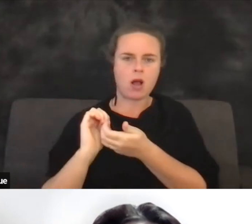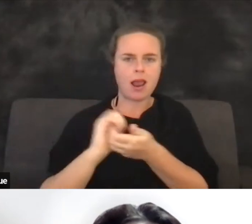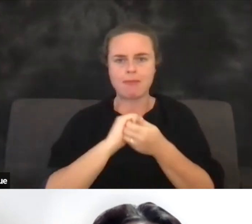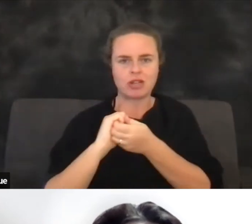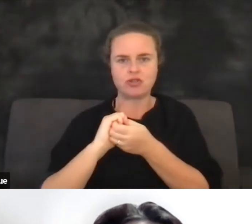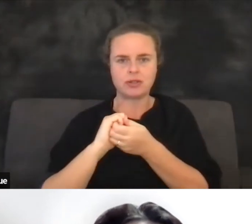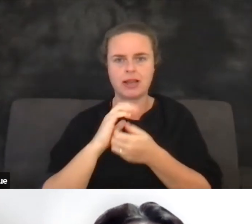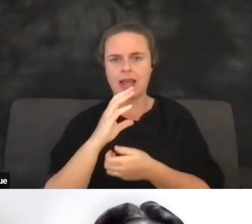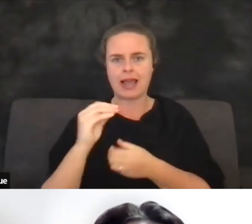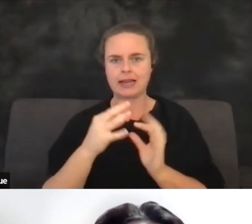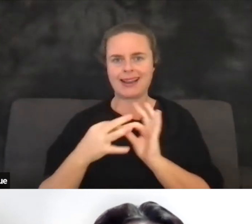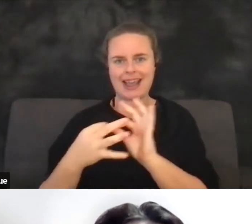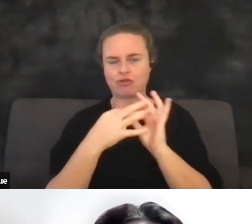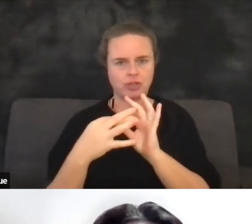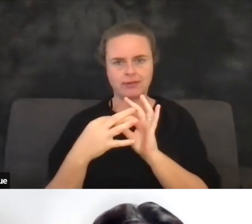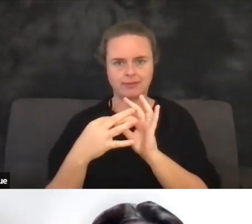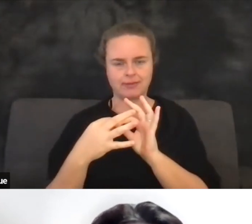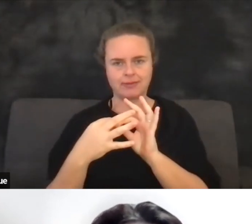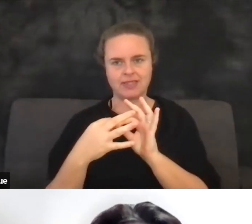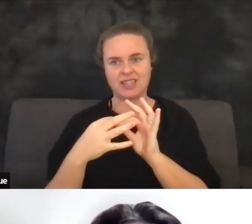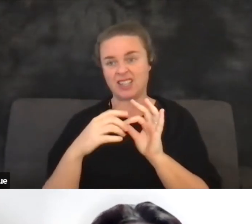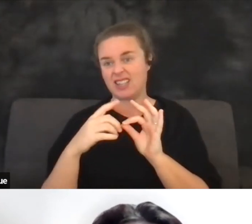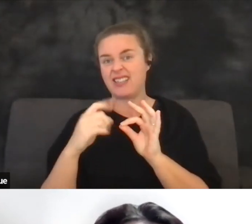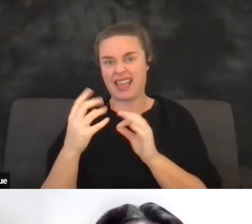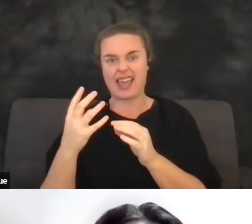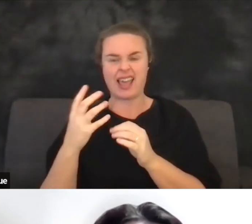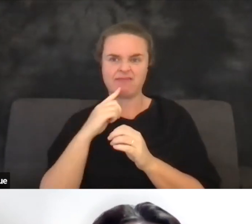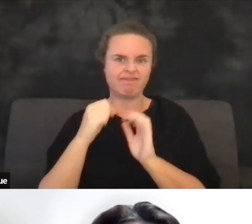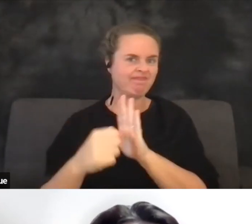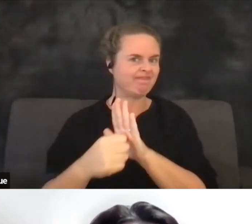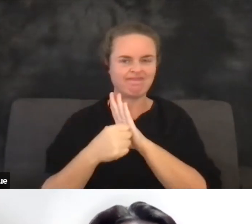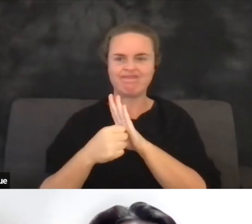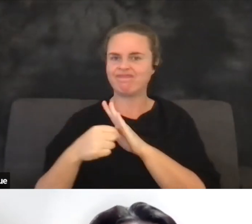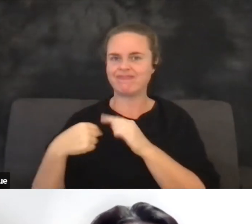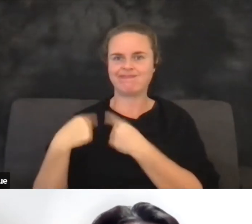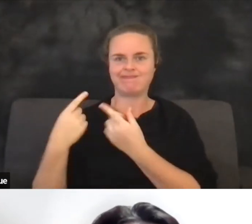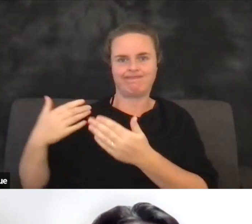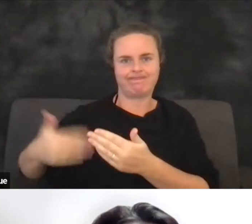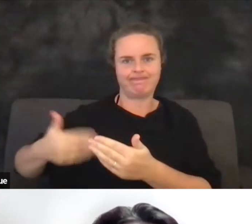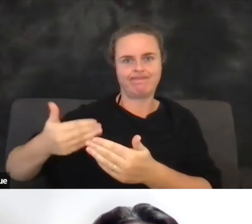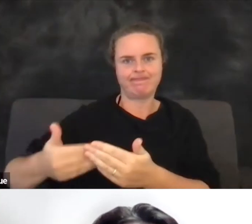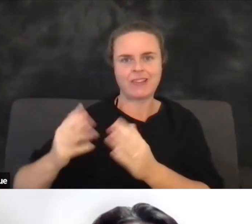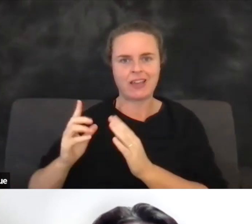entire series of presentations and collaboratives this winter and spring.